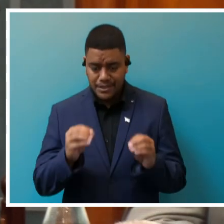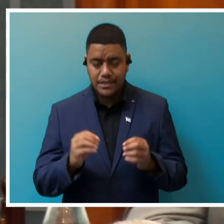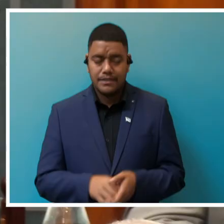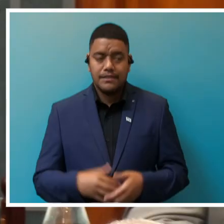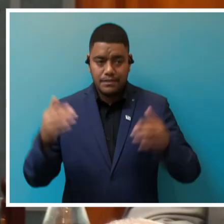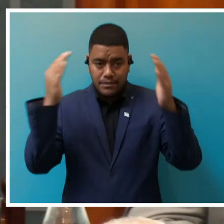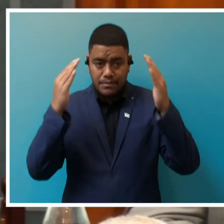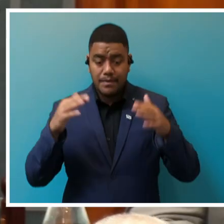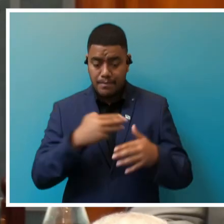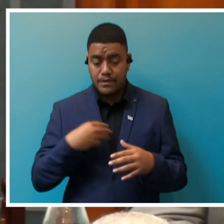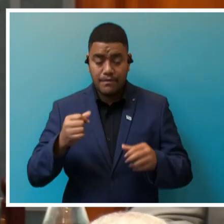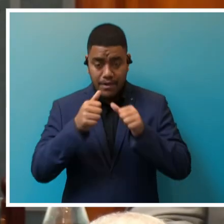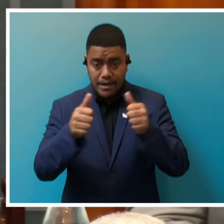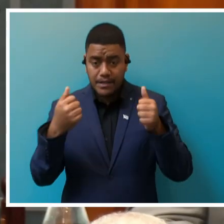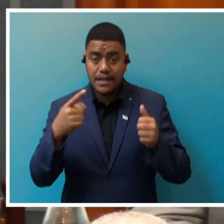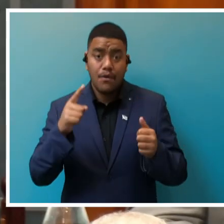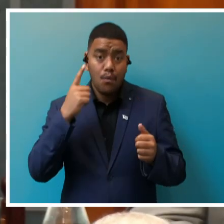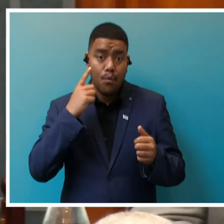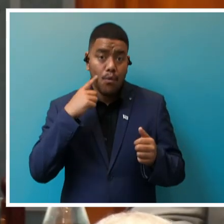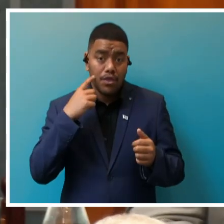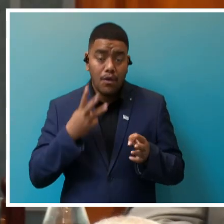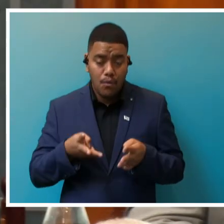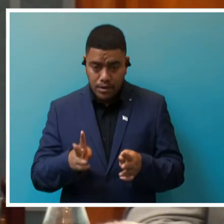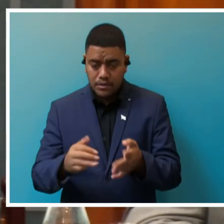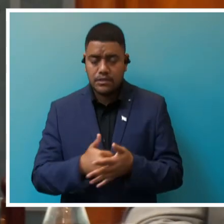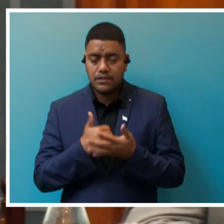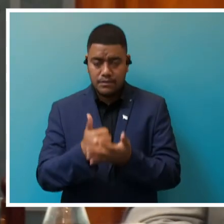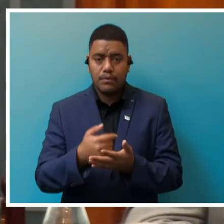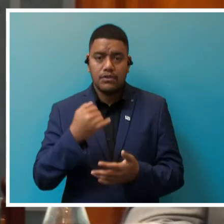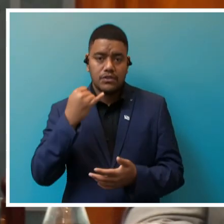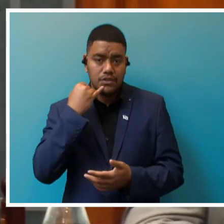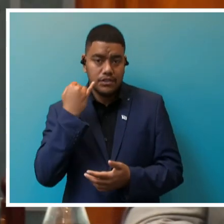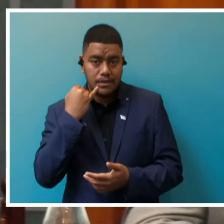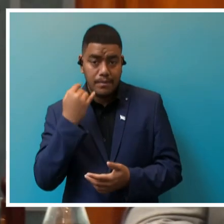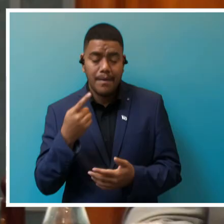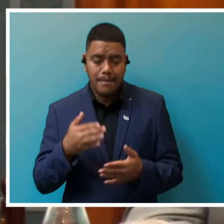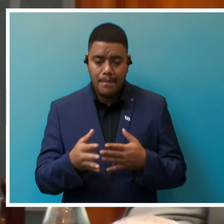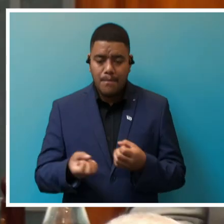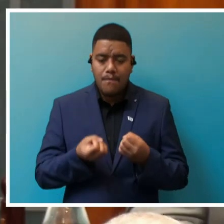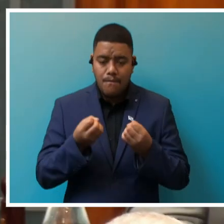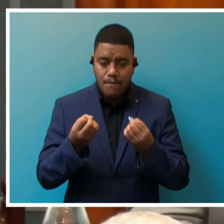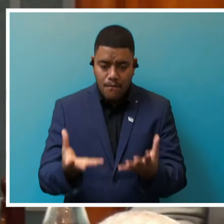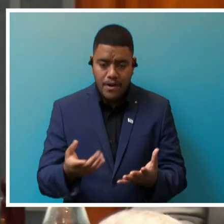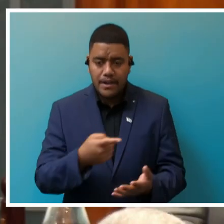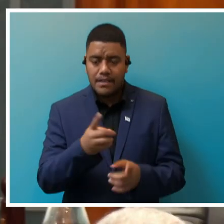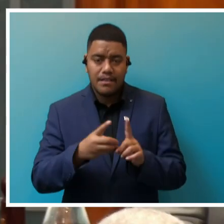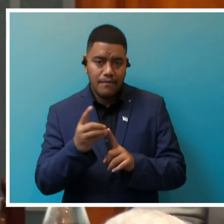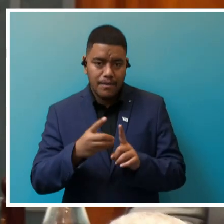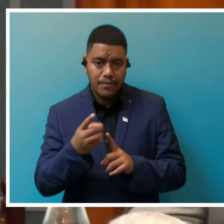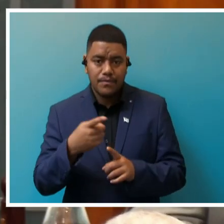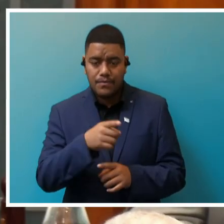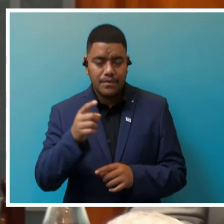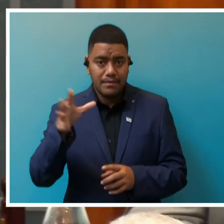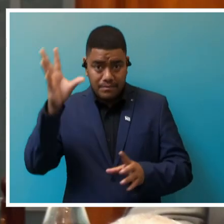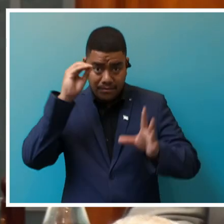the Ministry of Agriculture and Waterways supports the sheep industry by providing development packages to farmers